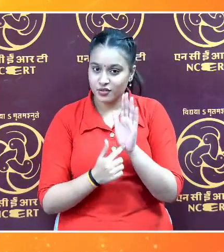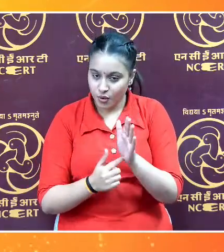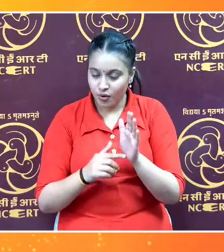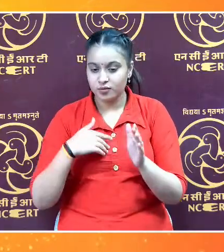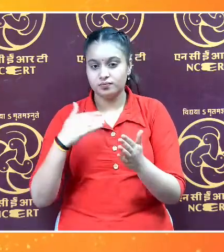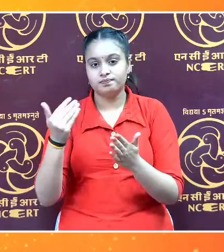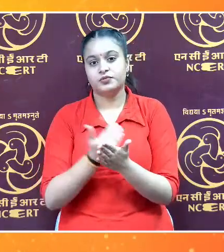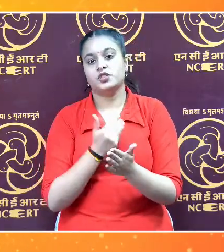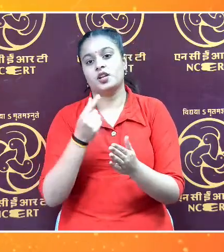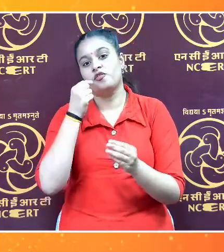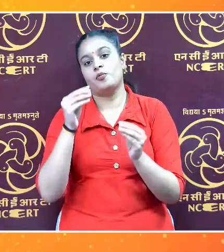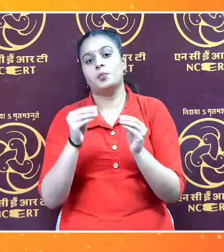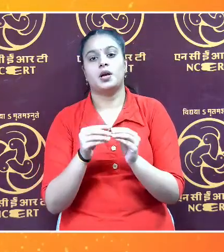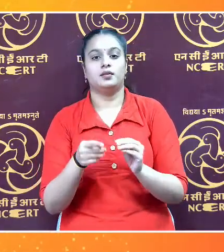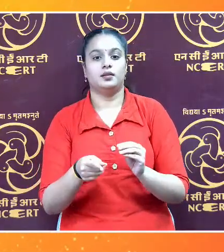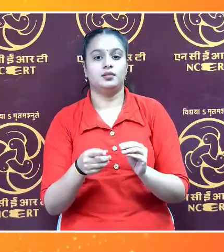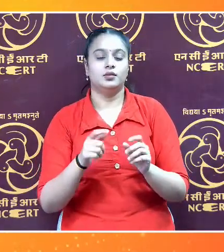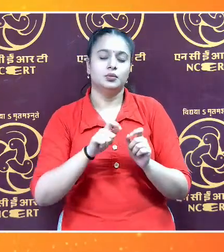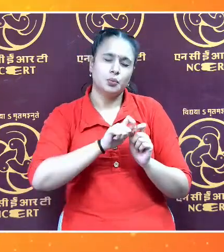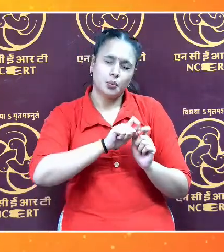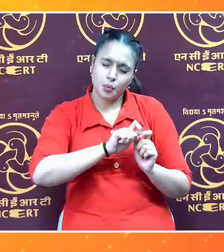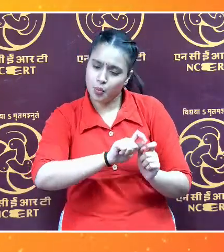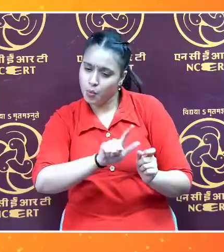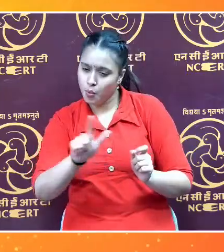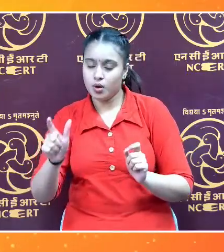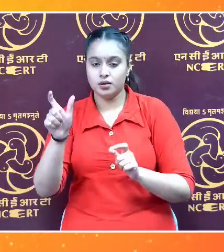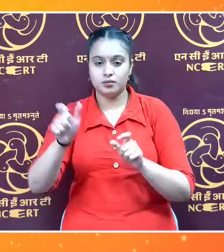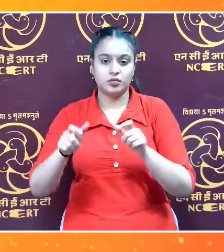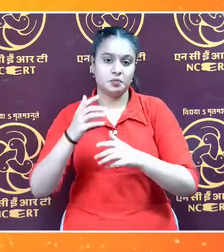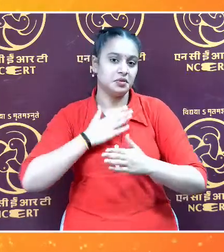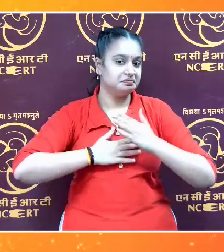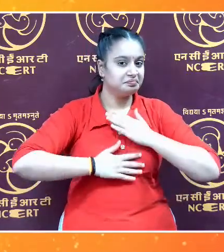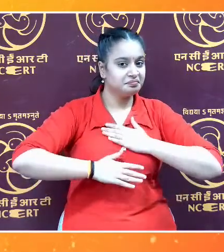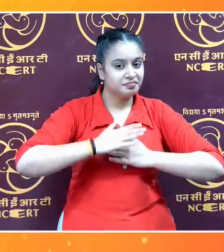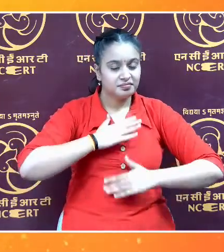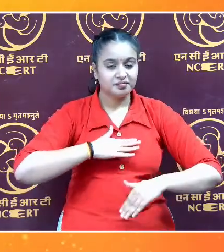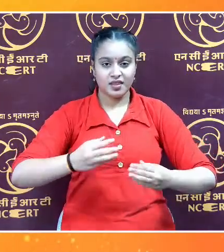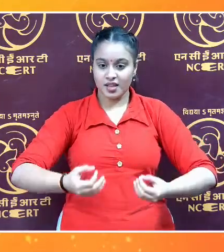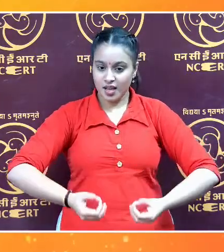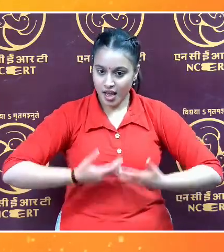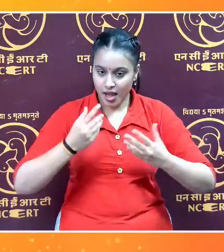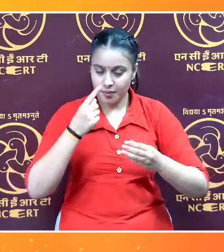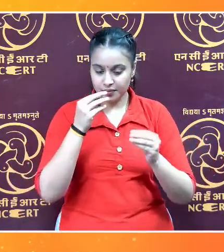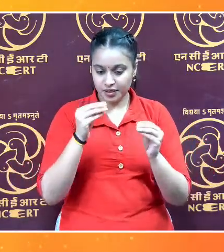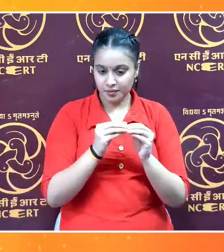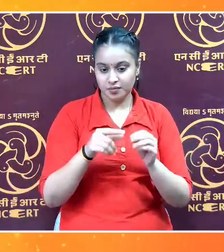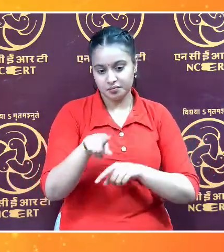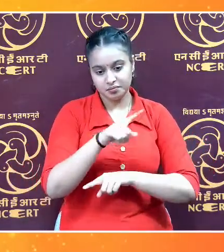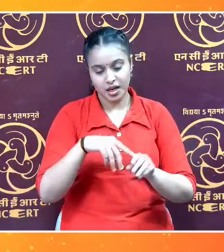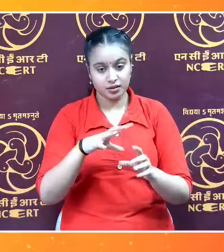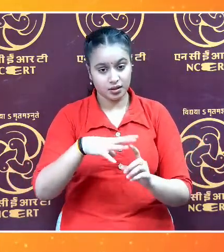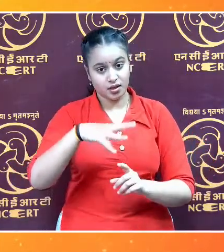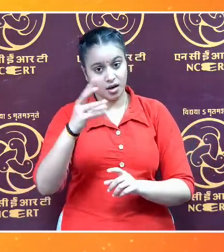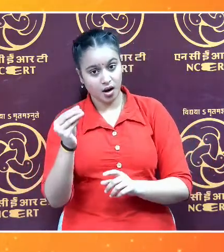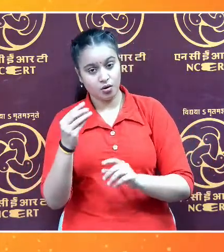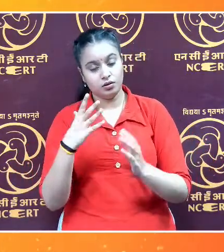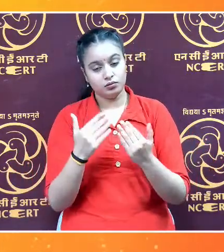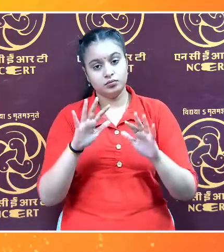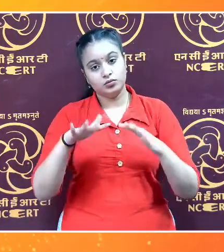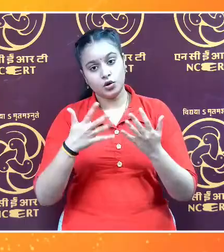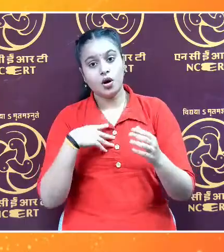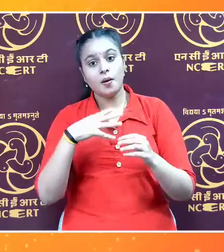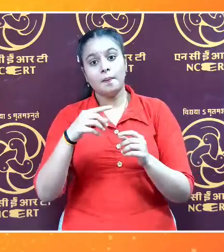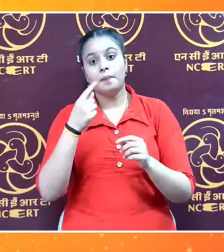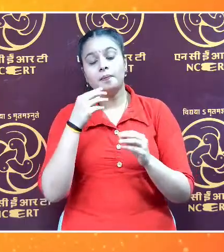he saved his friend. So everybody was relieved. They were very happy to see Badal out of that pit, and